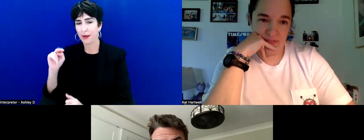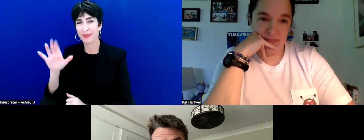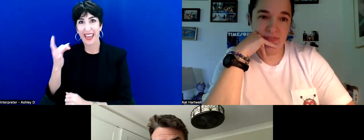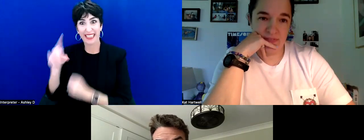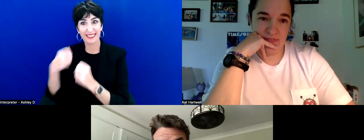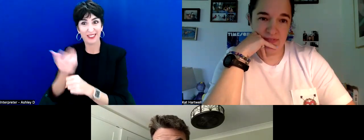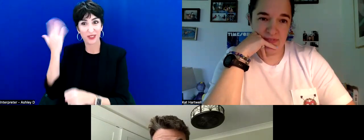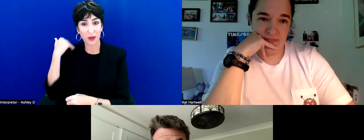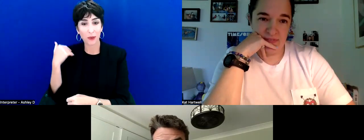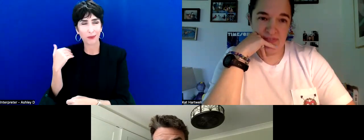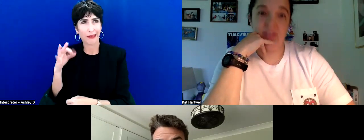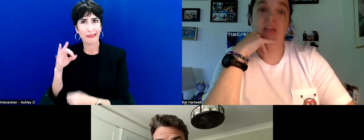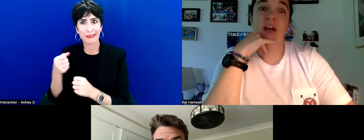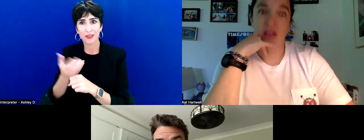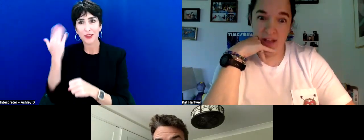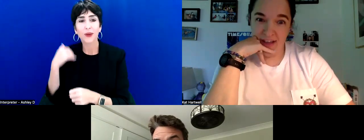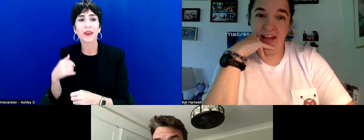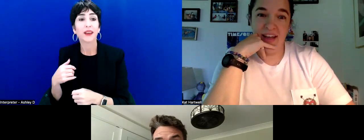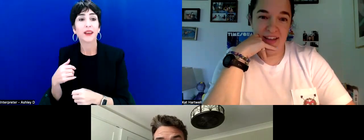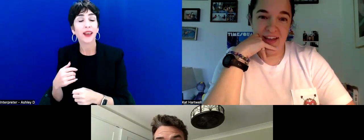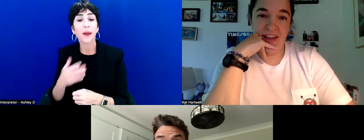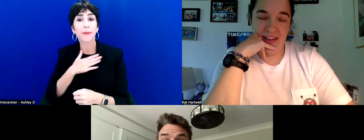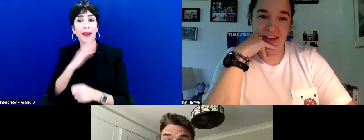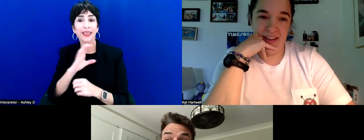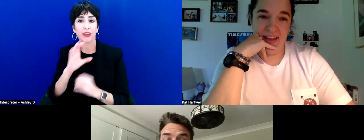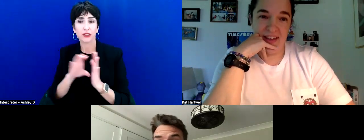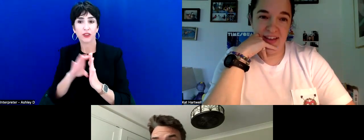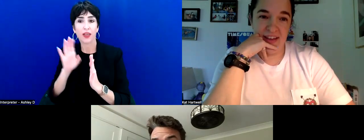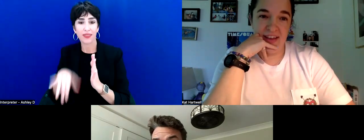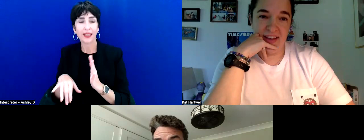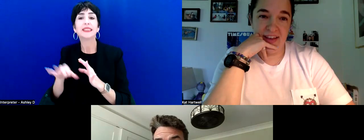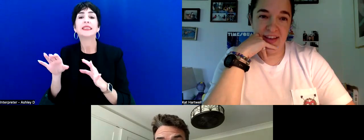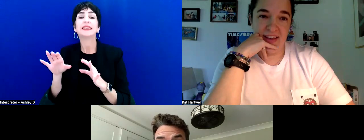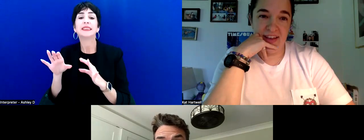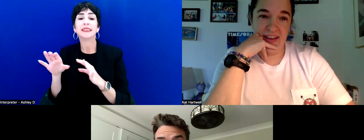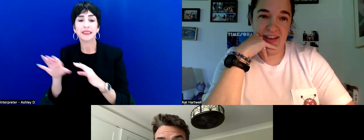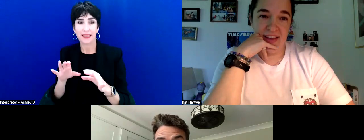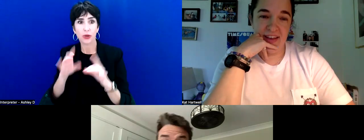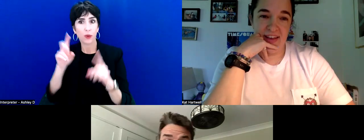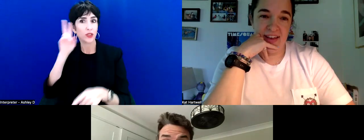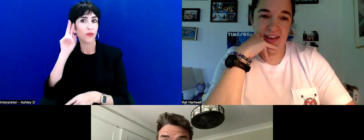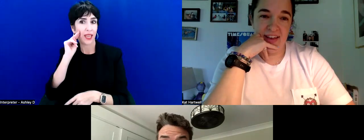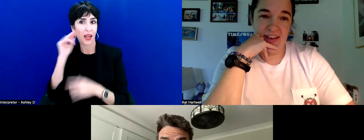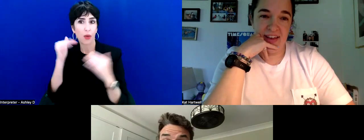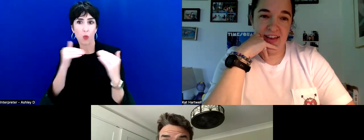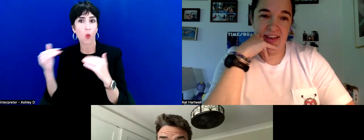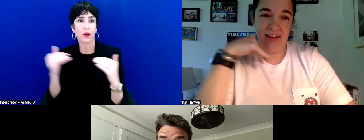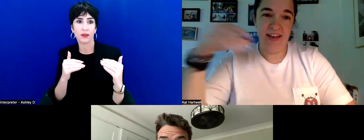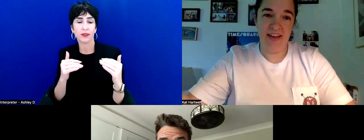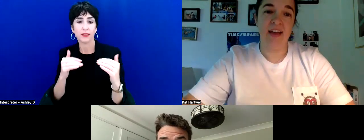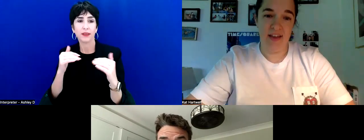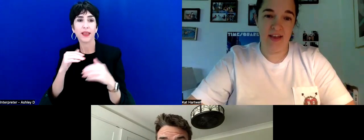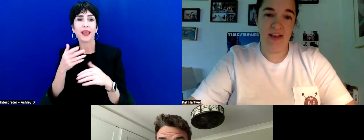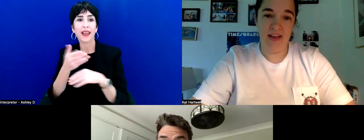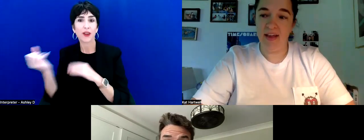ago, 19. And my character in that actually did go off to the Vietnam War. And I did end up coming